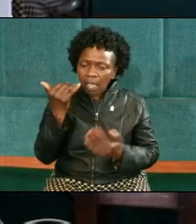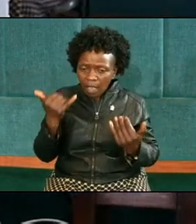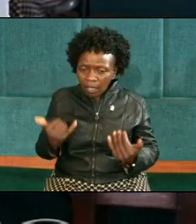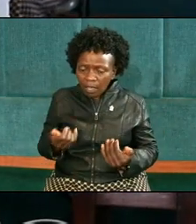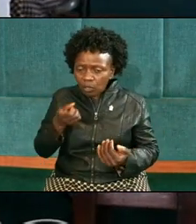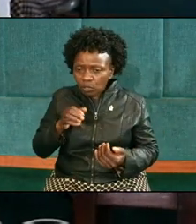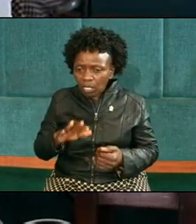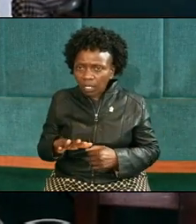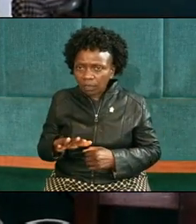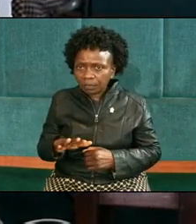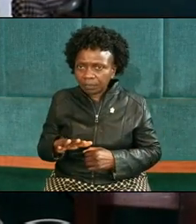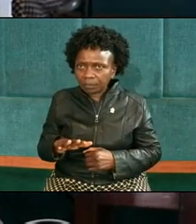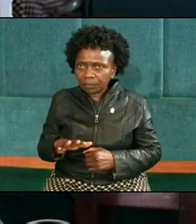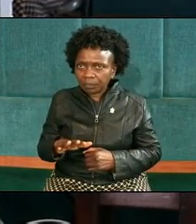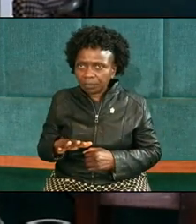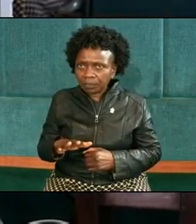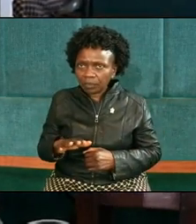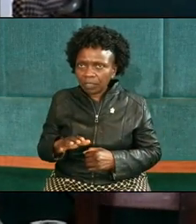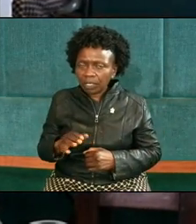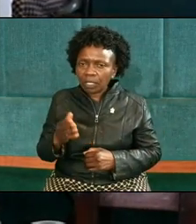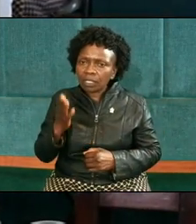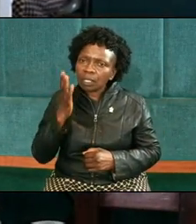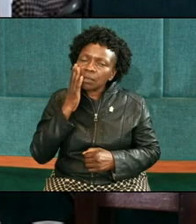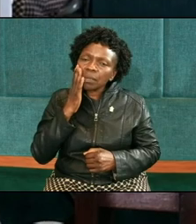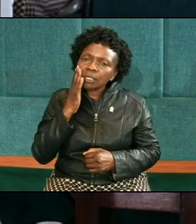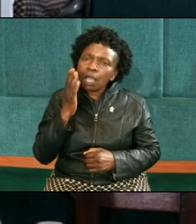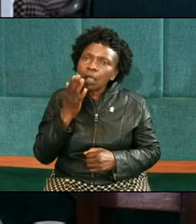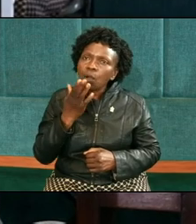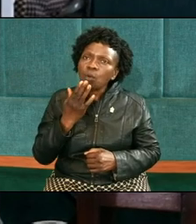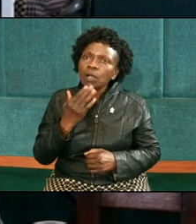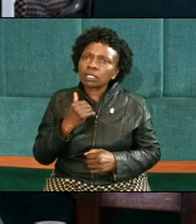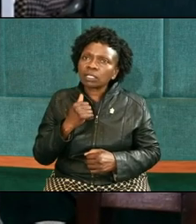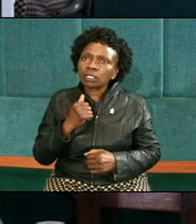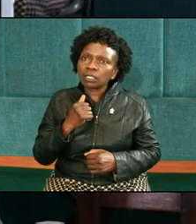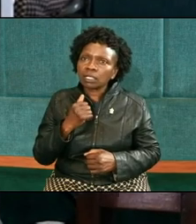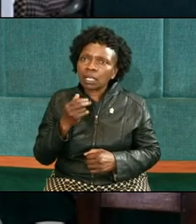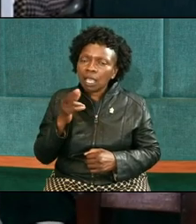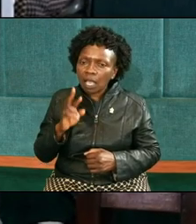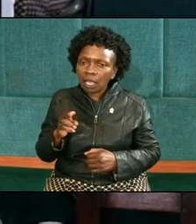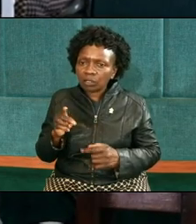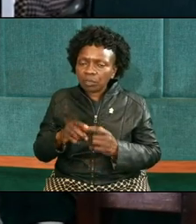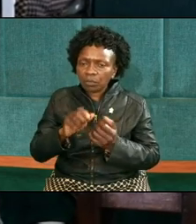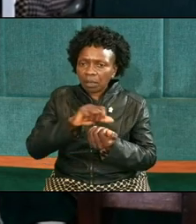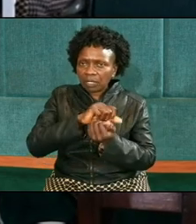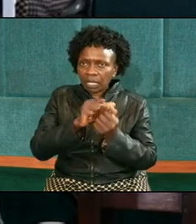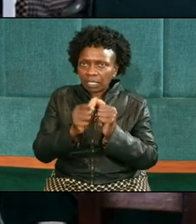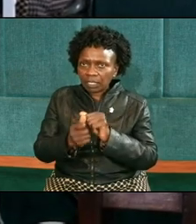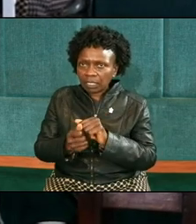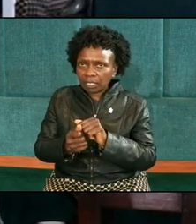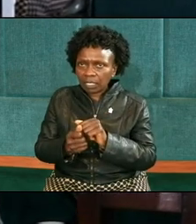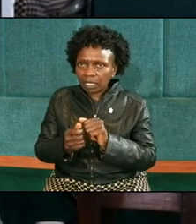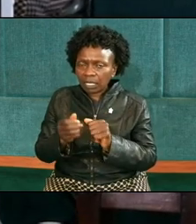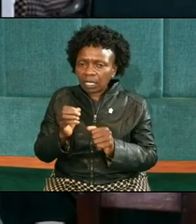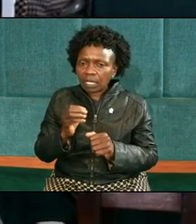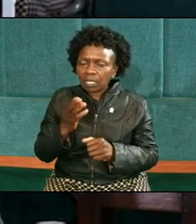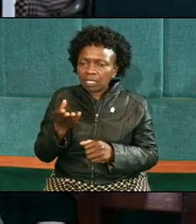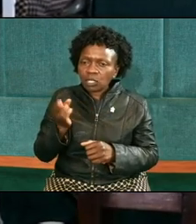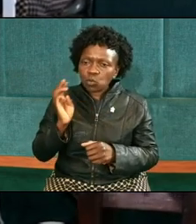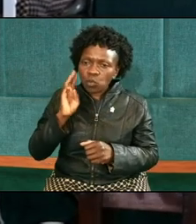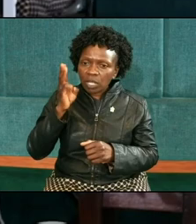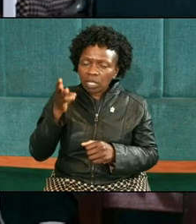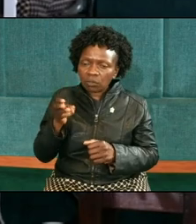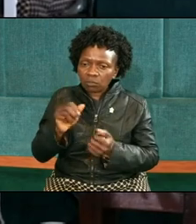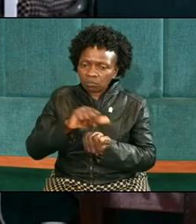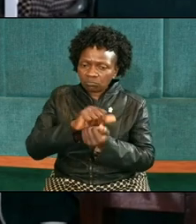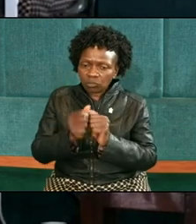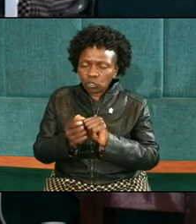daughter, and the mother wants her to be baptized, and she's willing to be baptized with